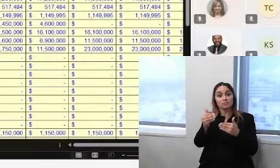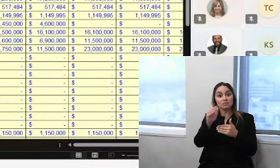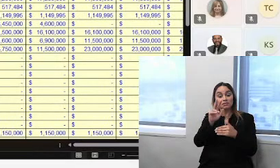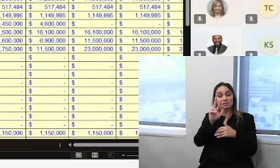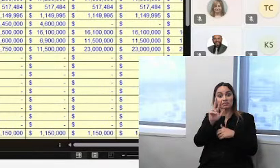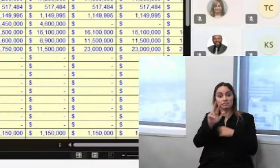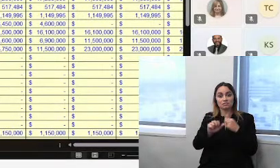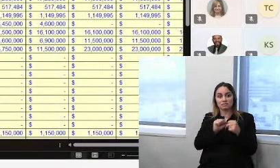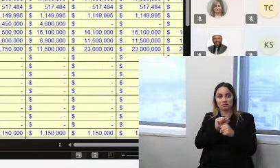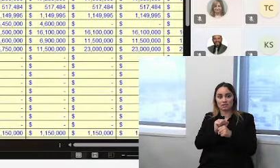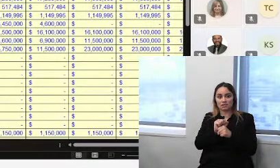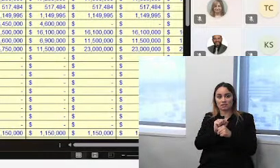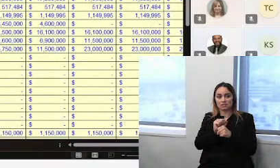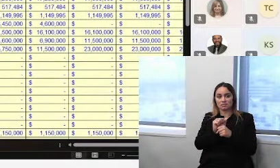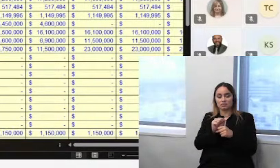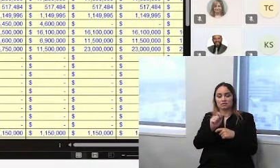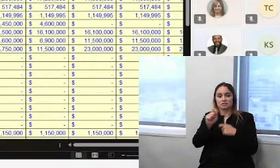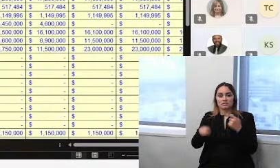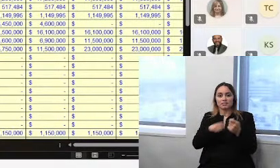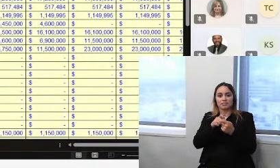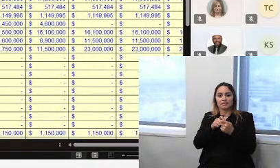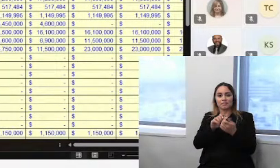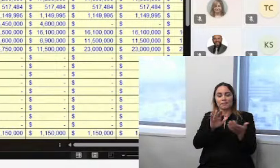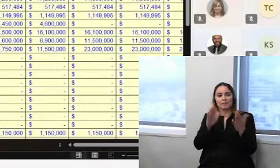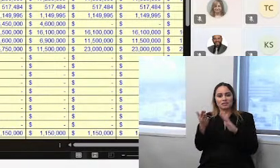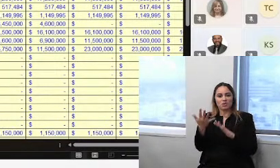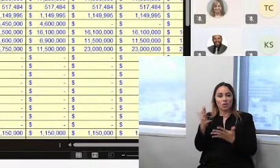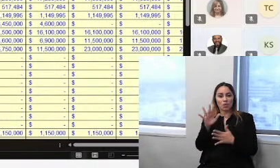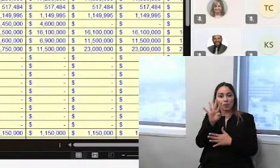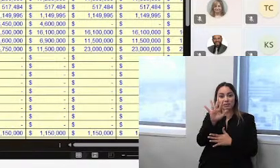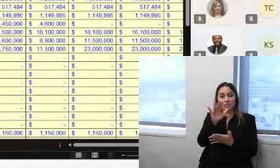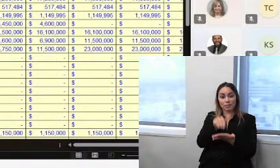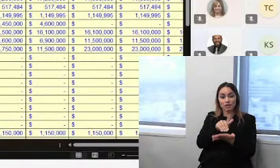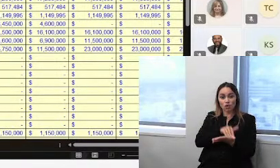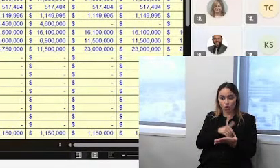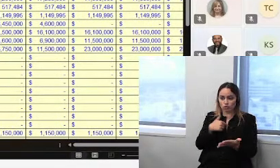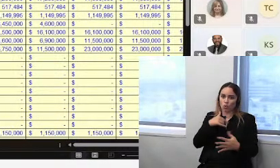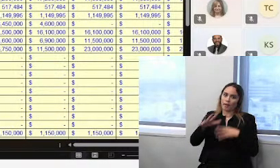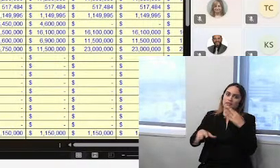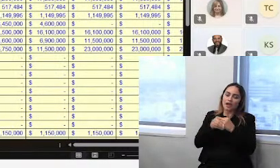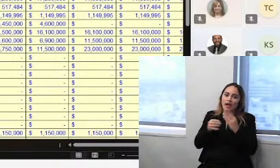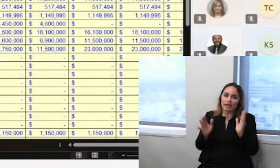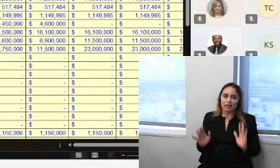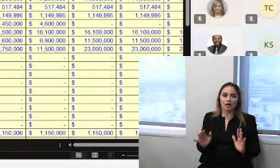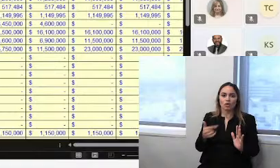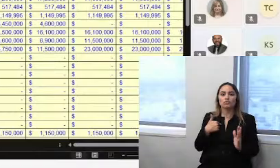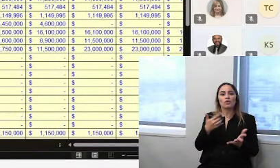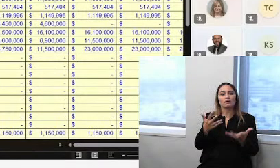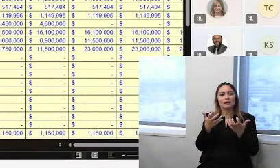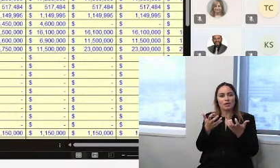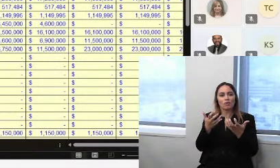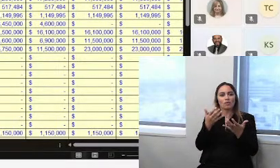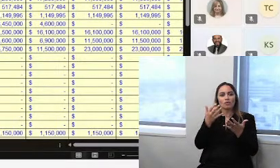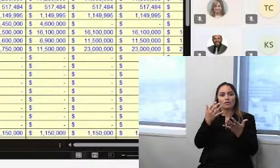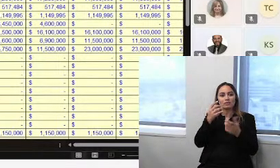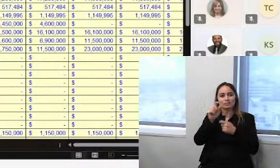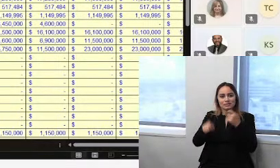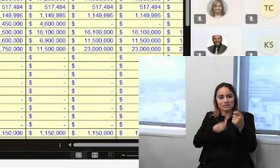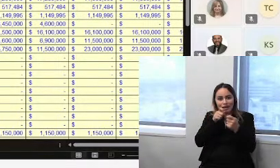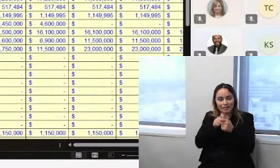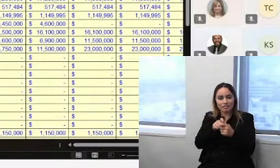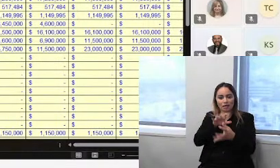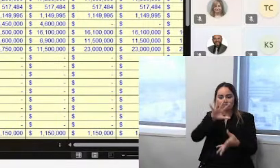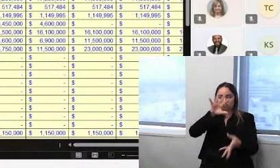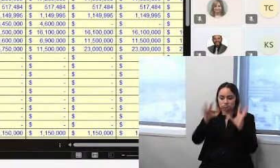million. Just add them. The exact amount, but including for the record. Are you asking me